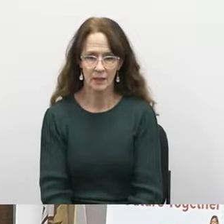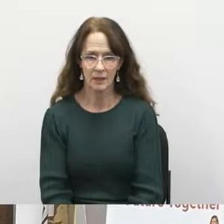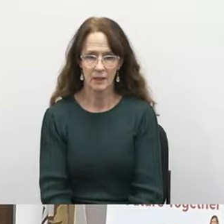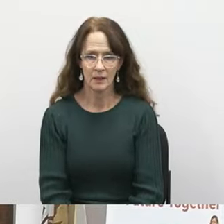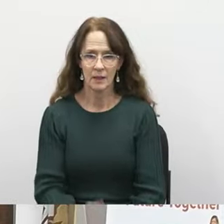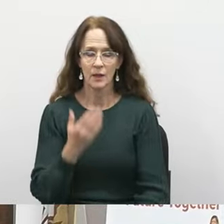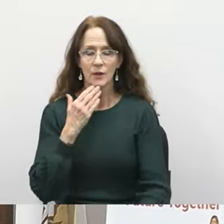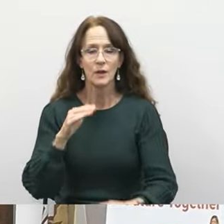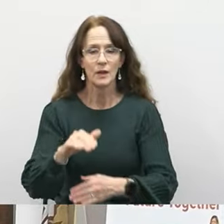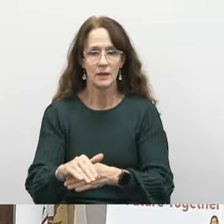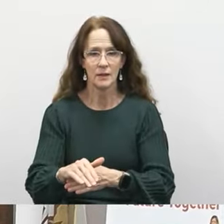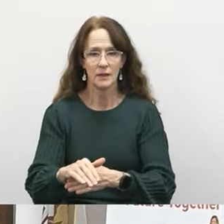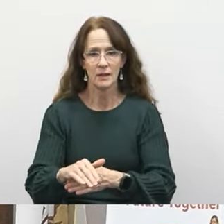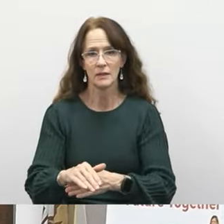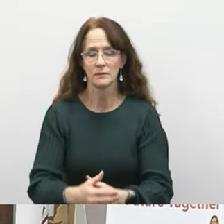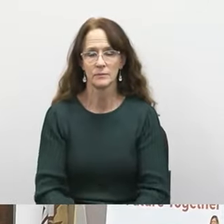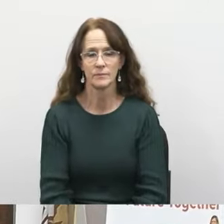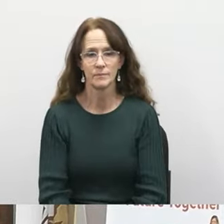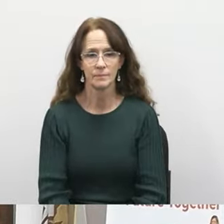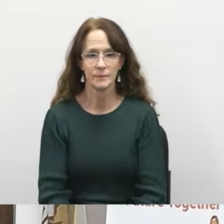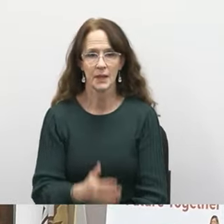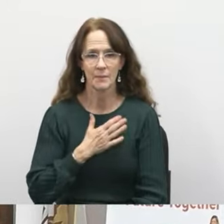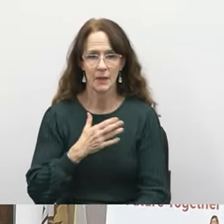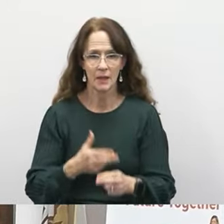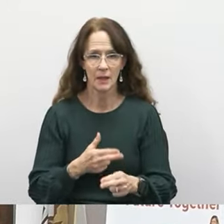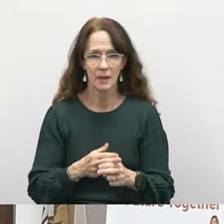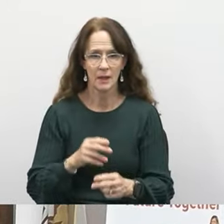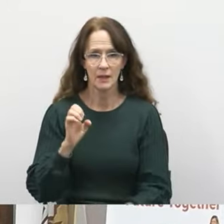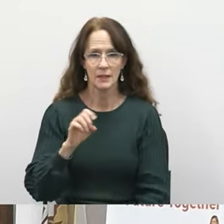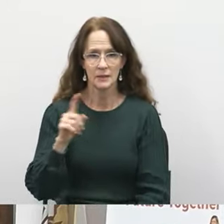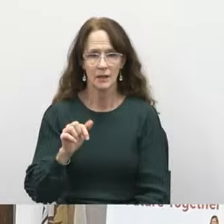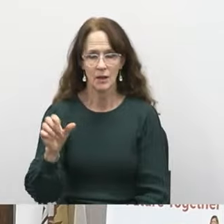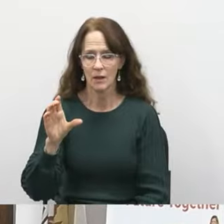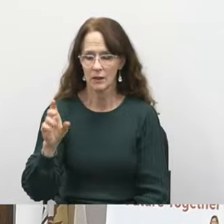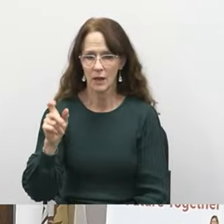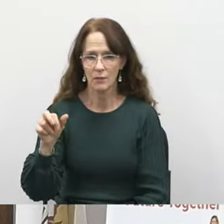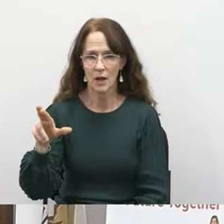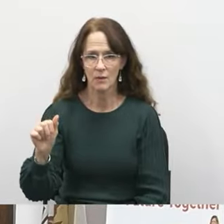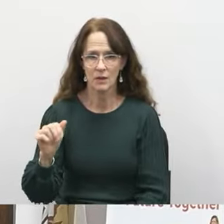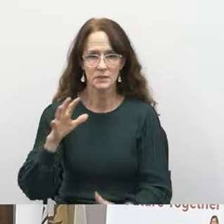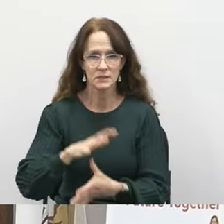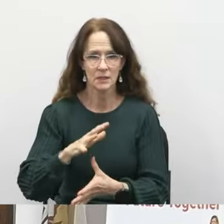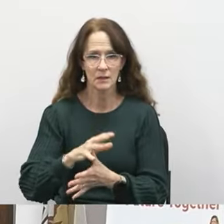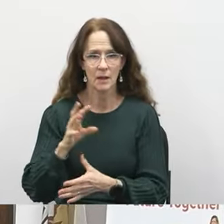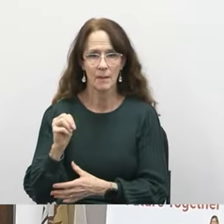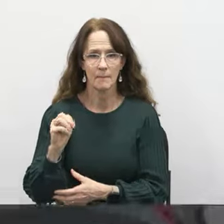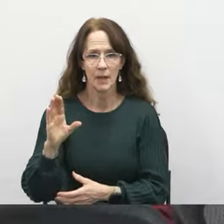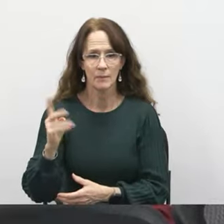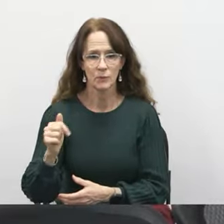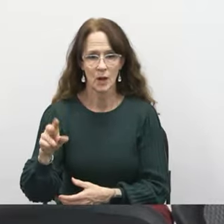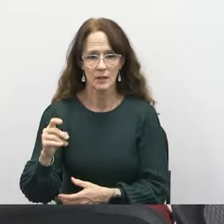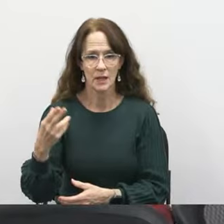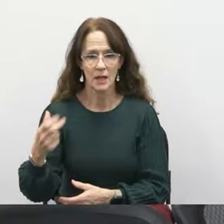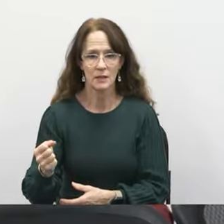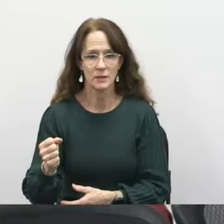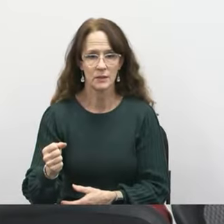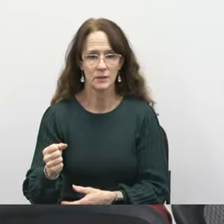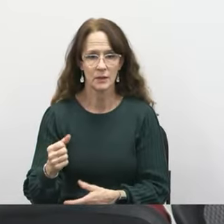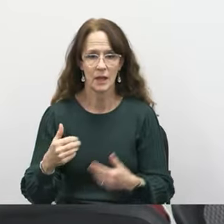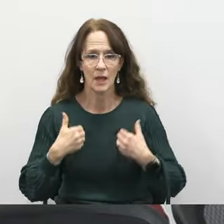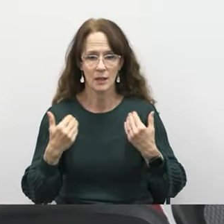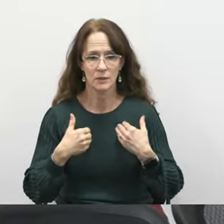Good evening. My name is Ezekiel Correa, a senior at McBride High School and sitting Youth